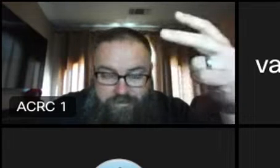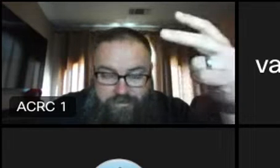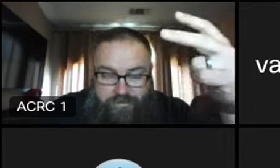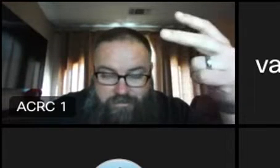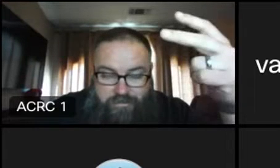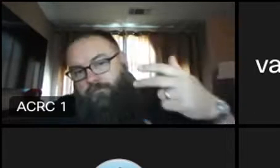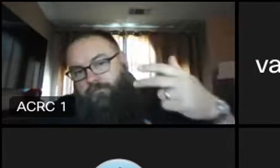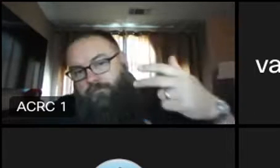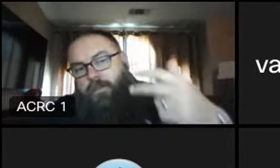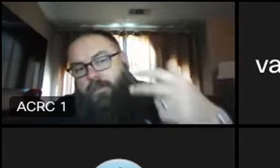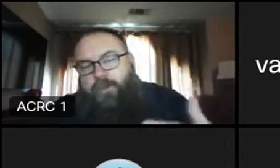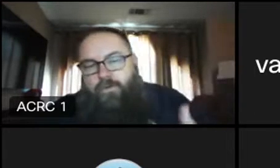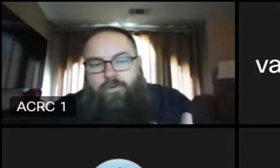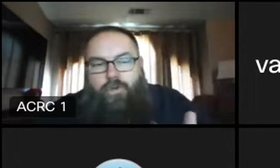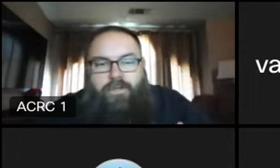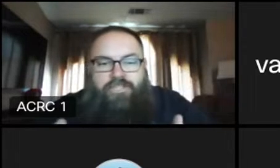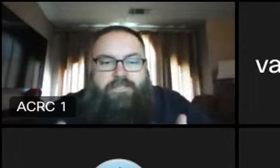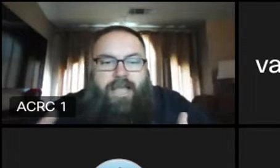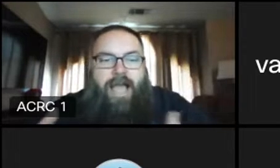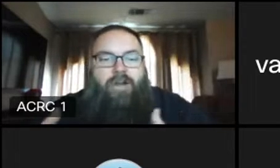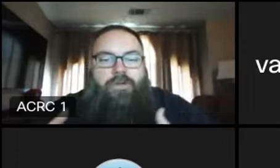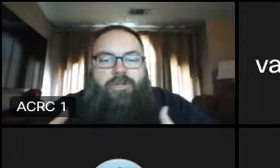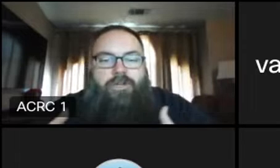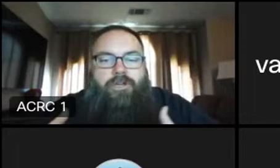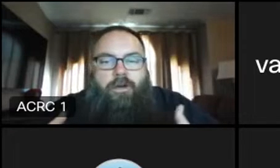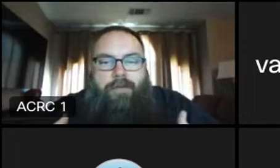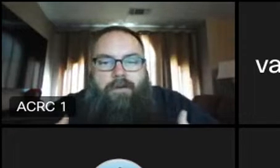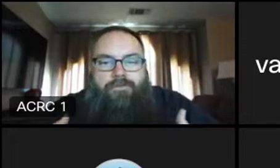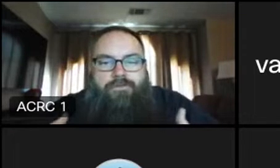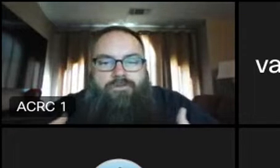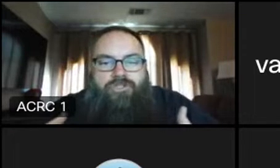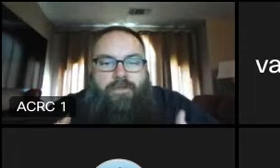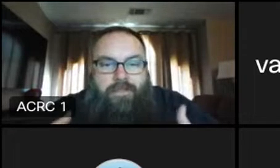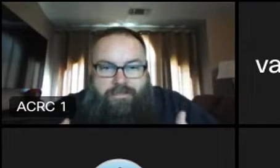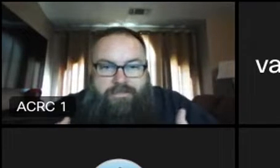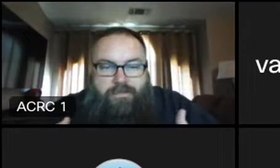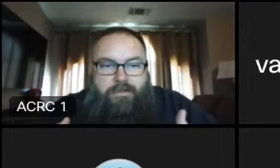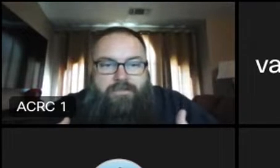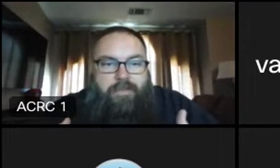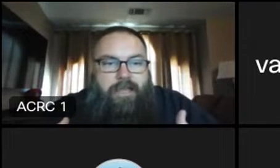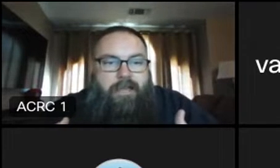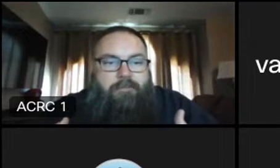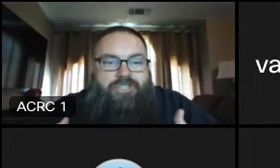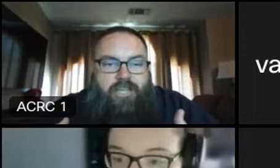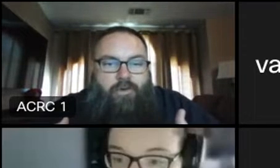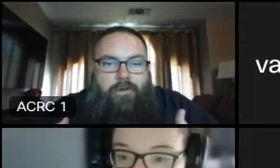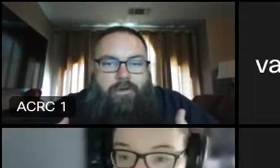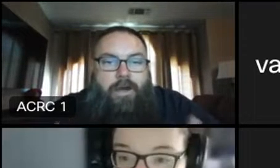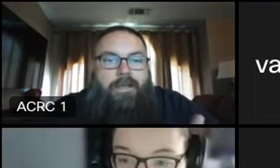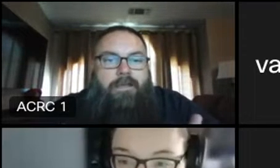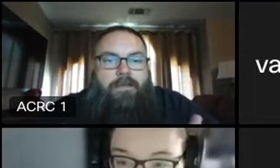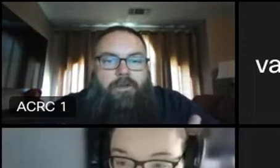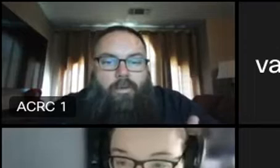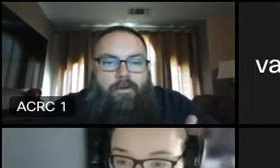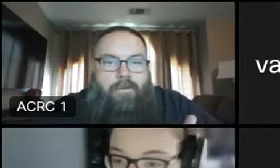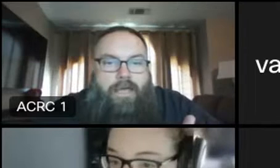services. So the question is, how do we go about doing this so that come January